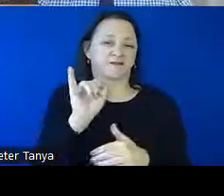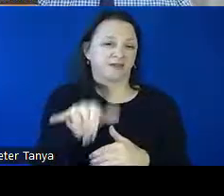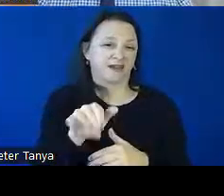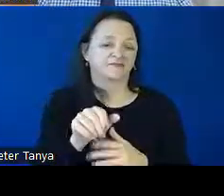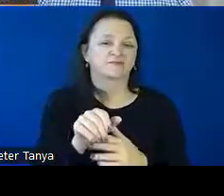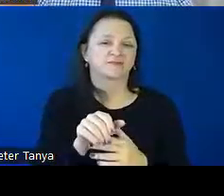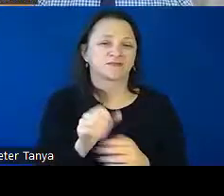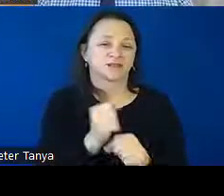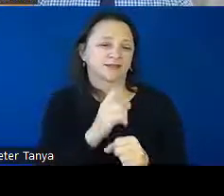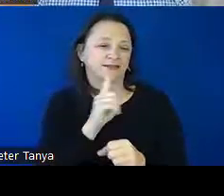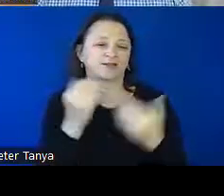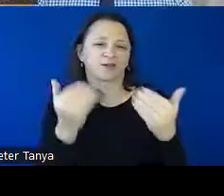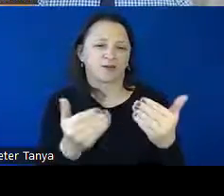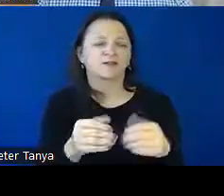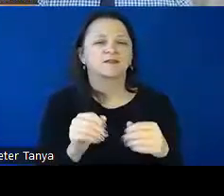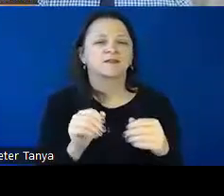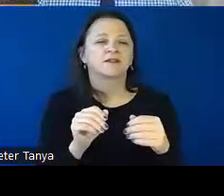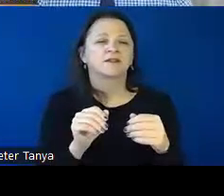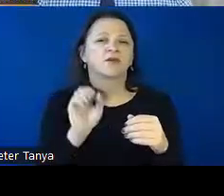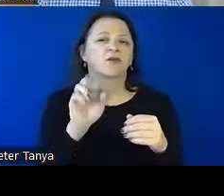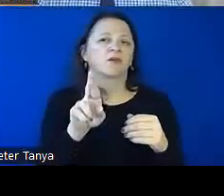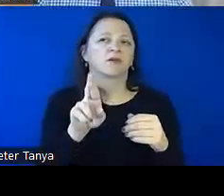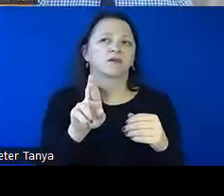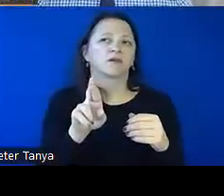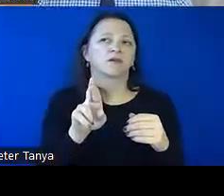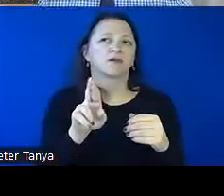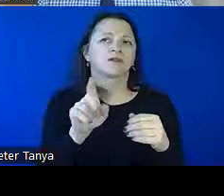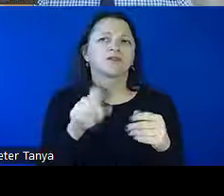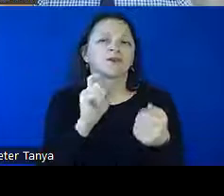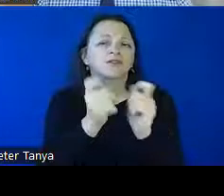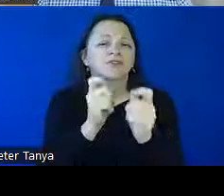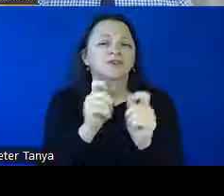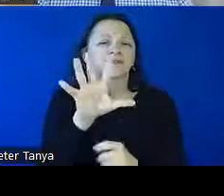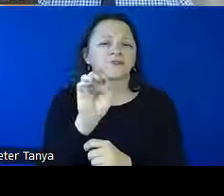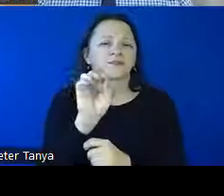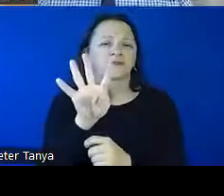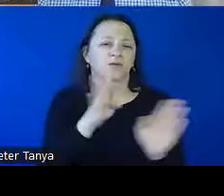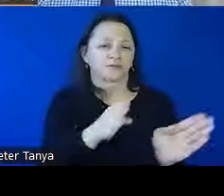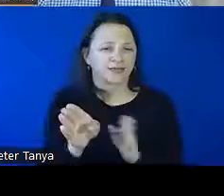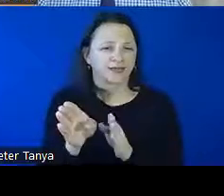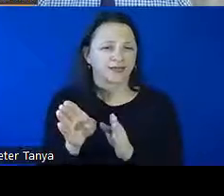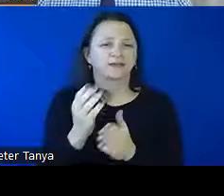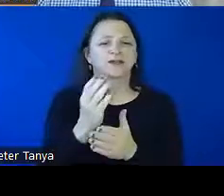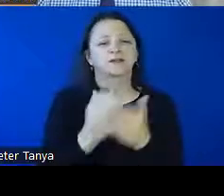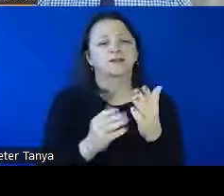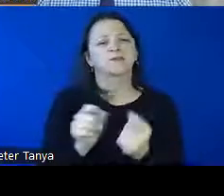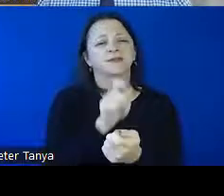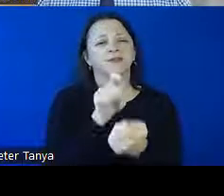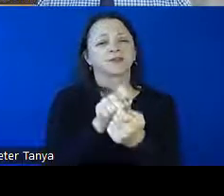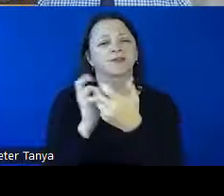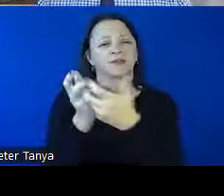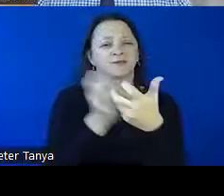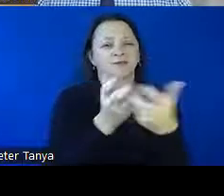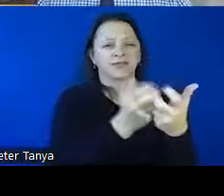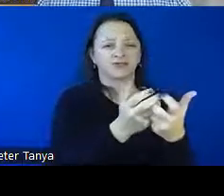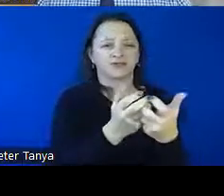support. And, or is it also that we need to maybe adjust a 504 plan or just some of these accommodations in the school setting so that